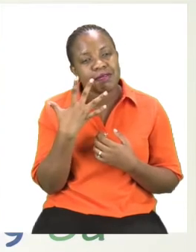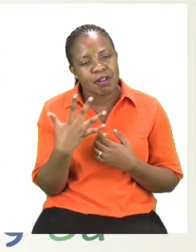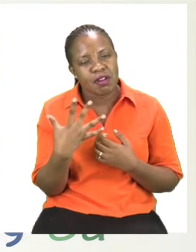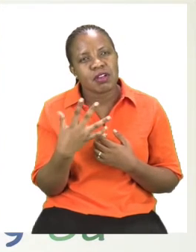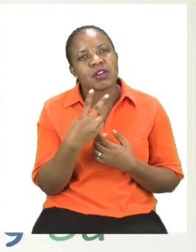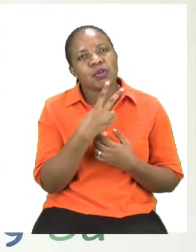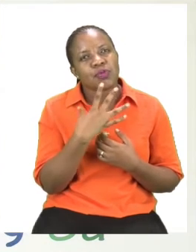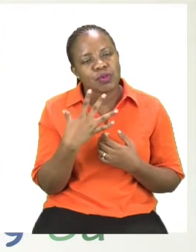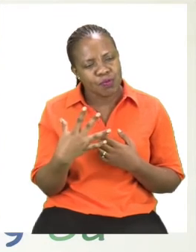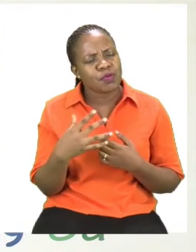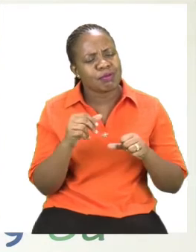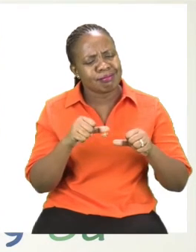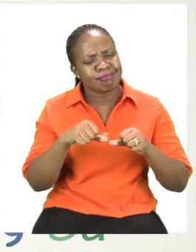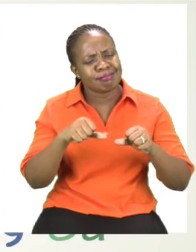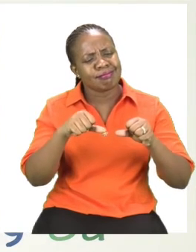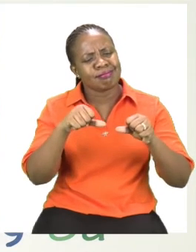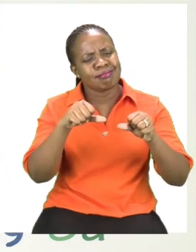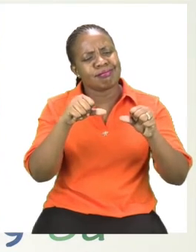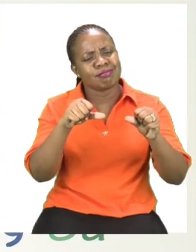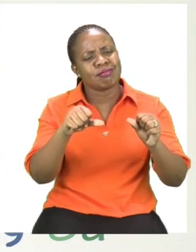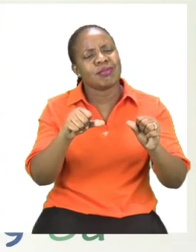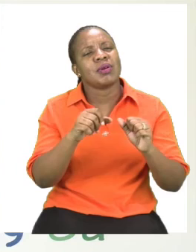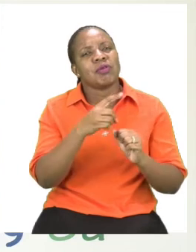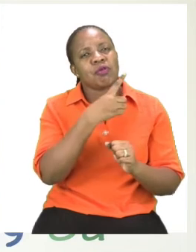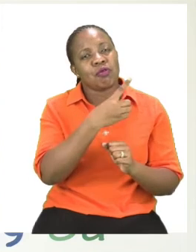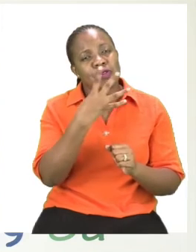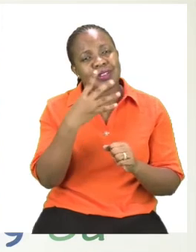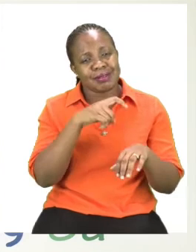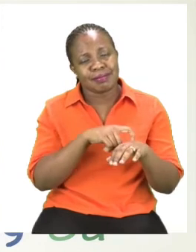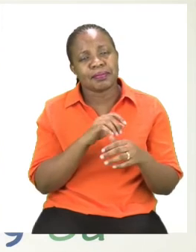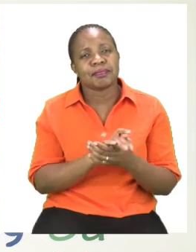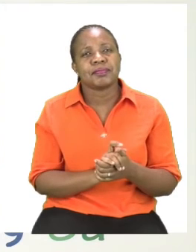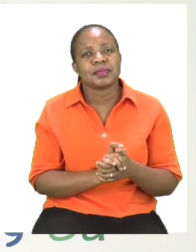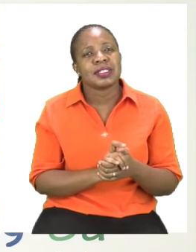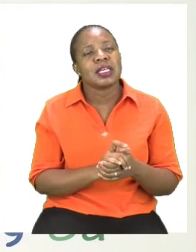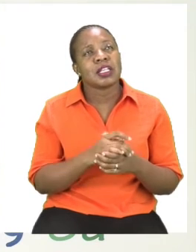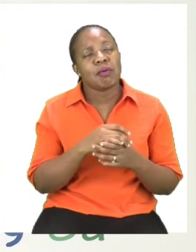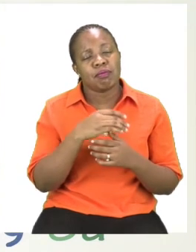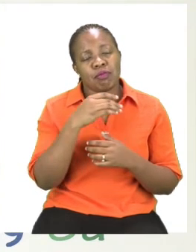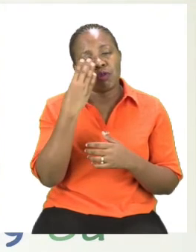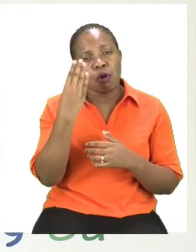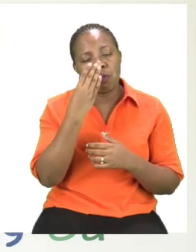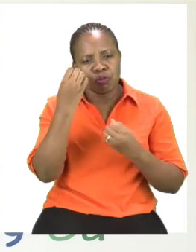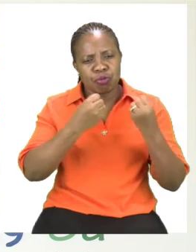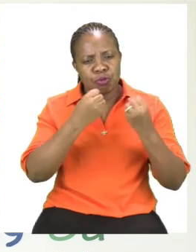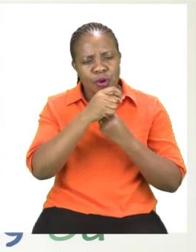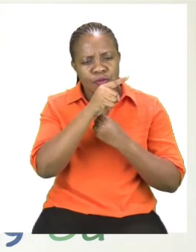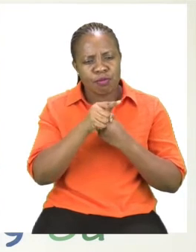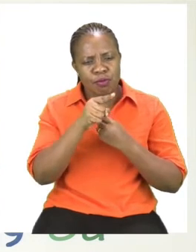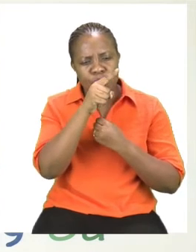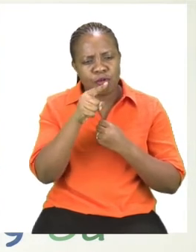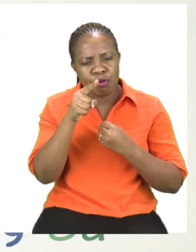is 26. So let us cross out our blue cars and continue